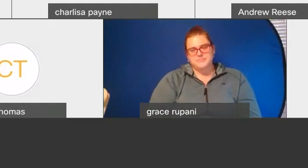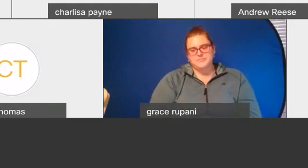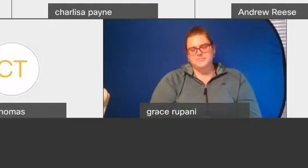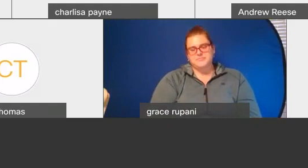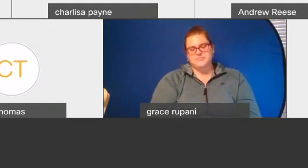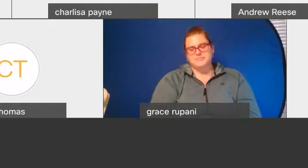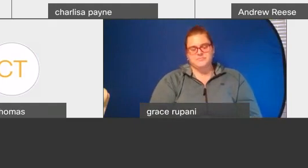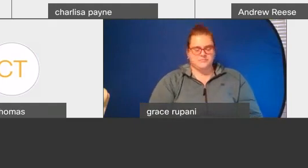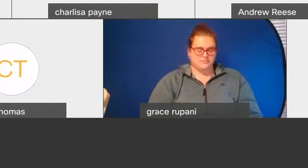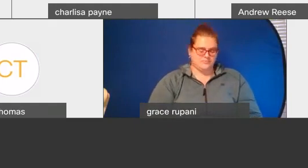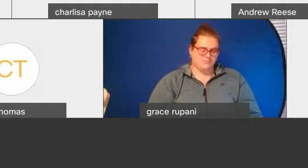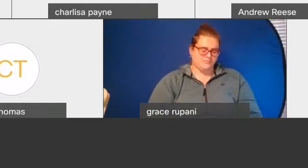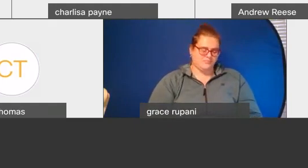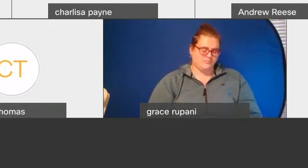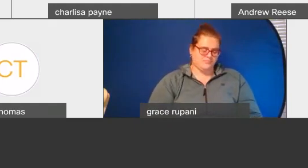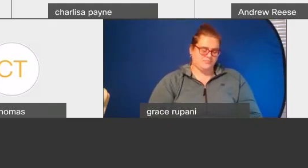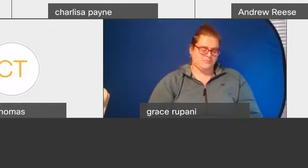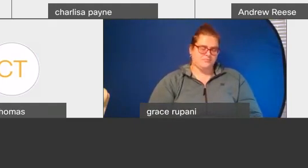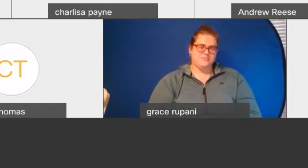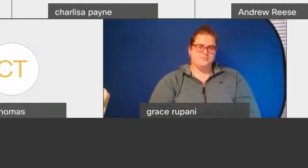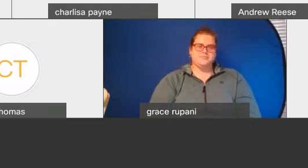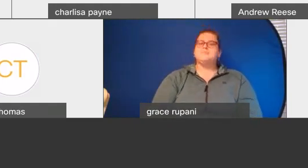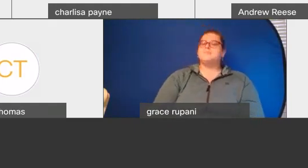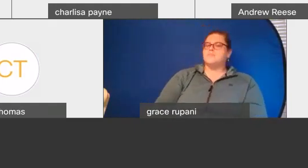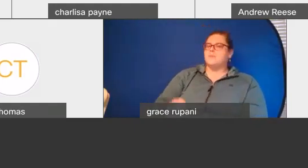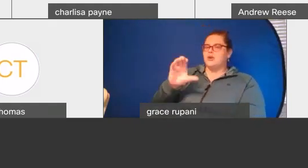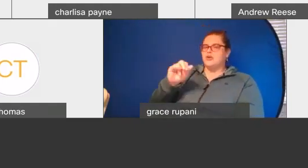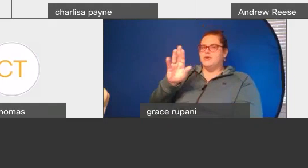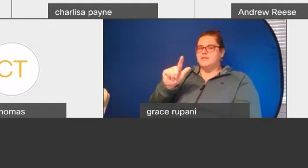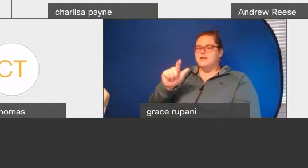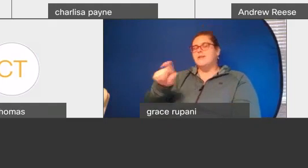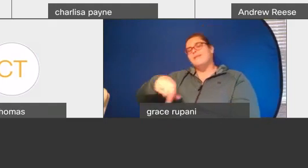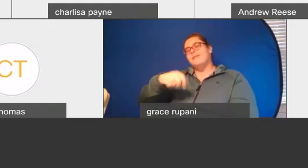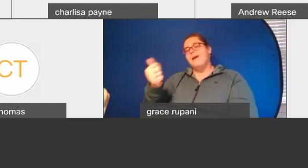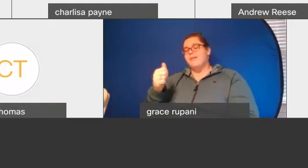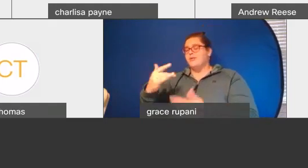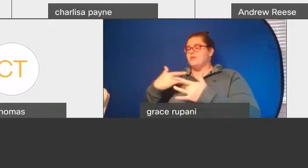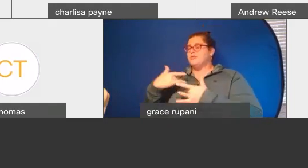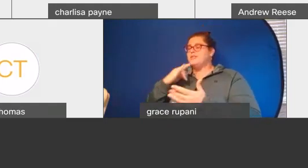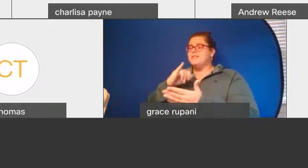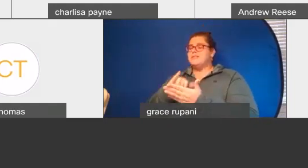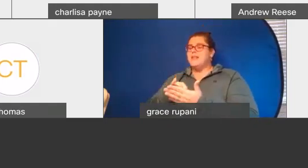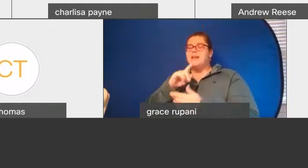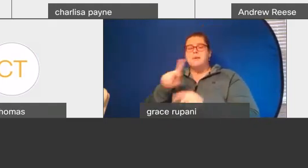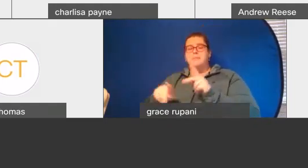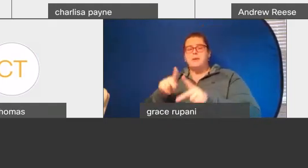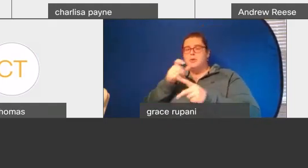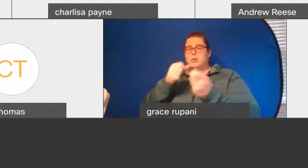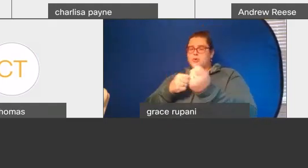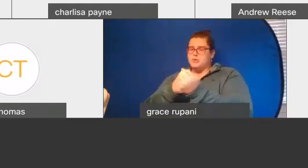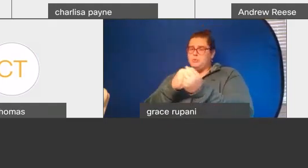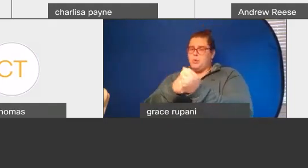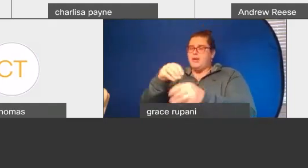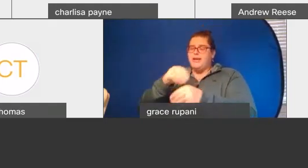Okay, and a number of DSPs have raised concerns that face shields are impacting communication with people supported in